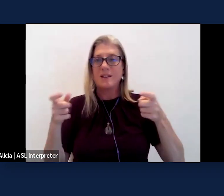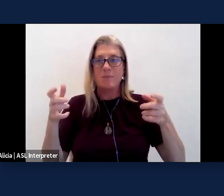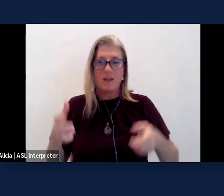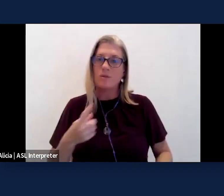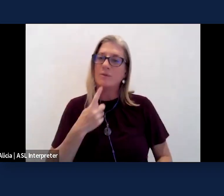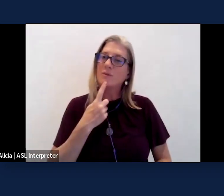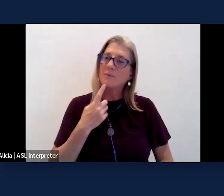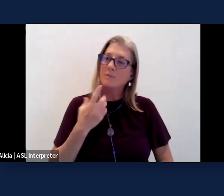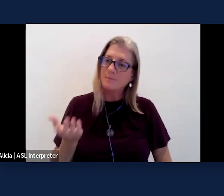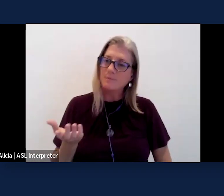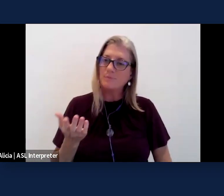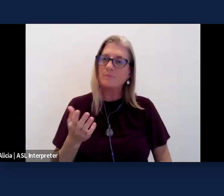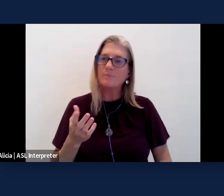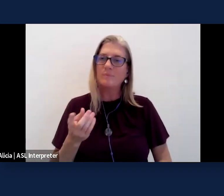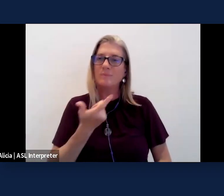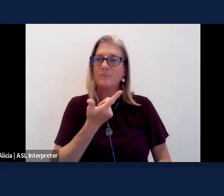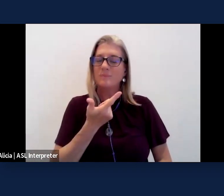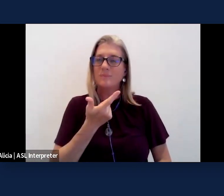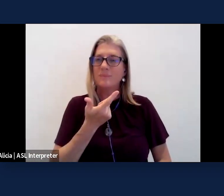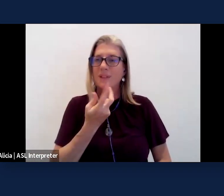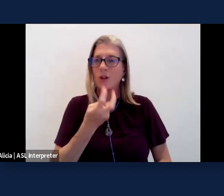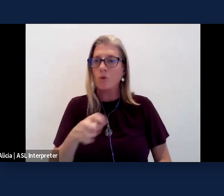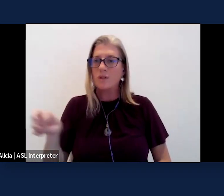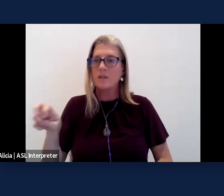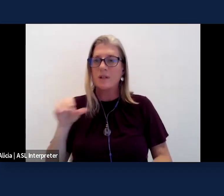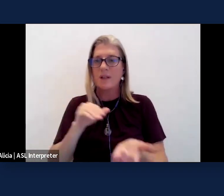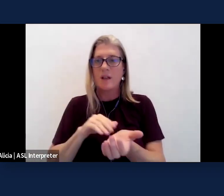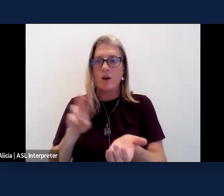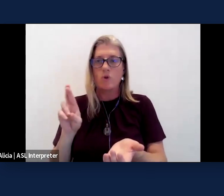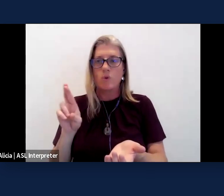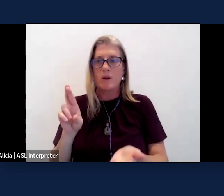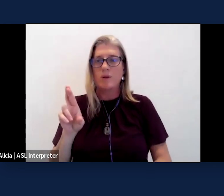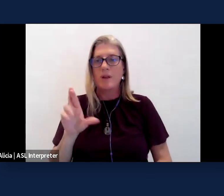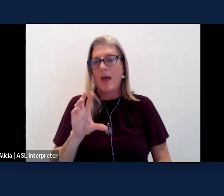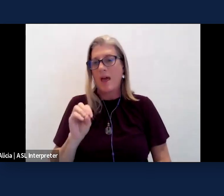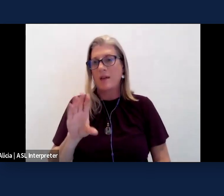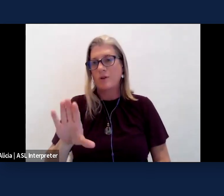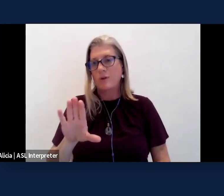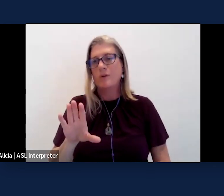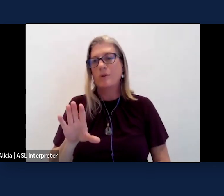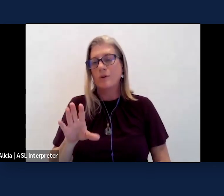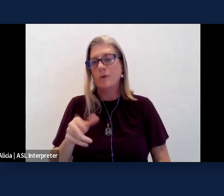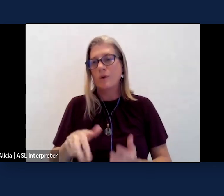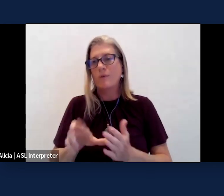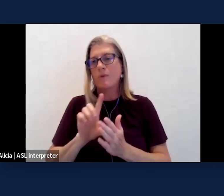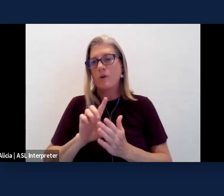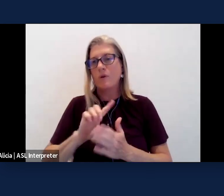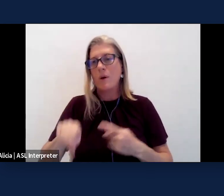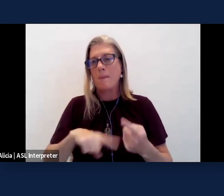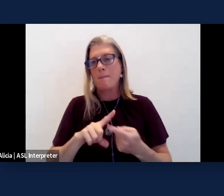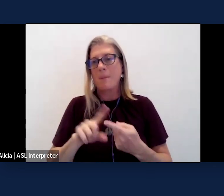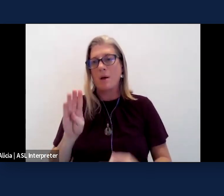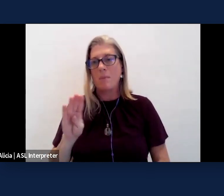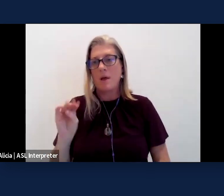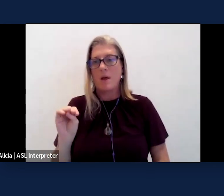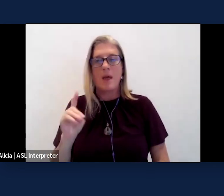transition. transition to Dr. Rodriguez and some of her overview about bowel management. And I'm sure Thank we'll you.